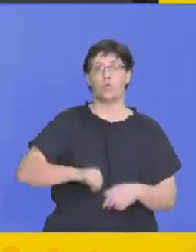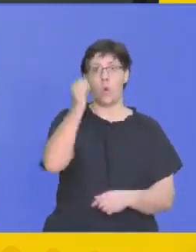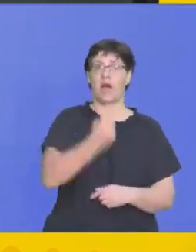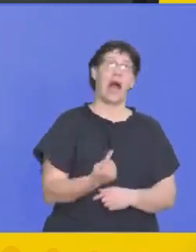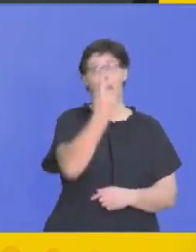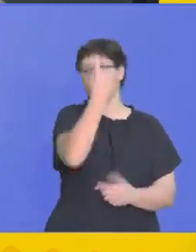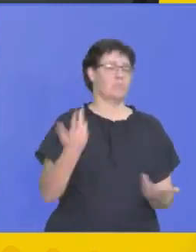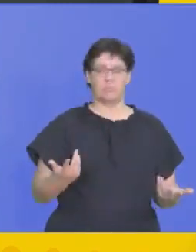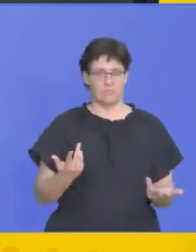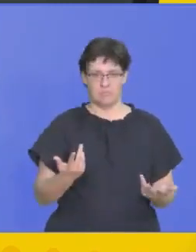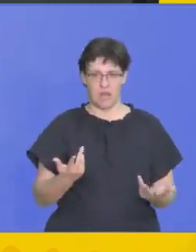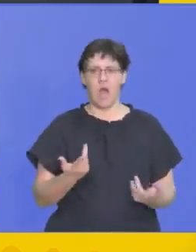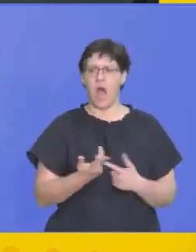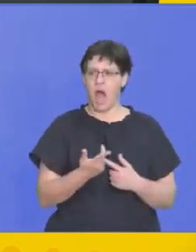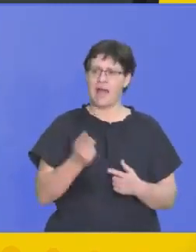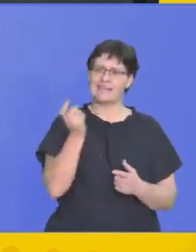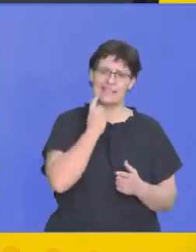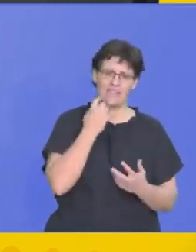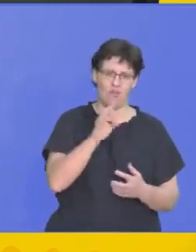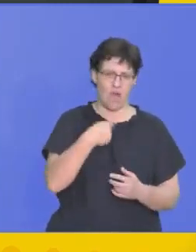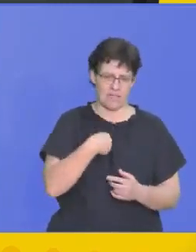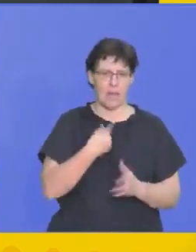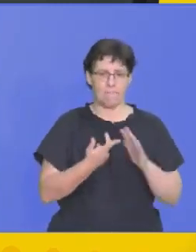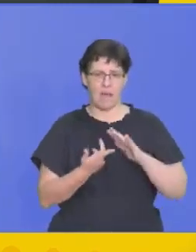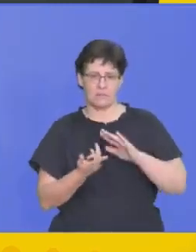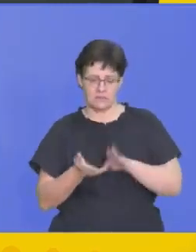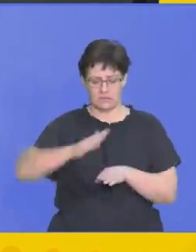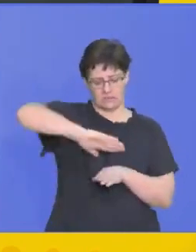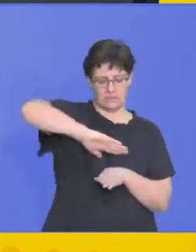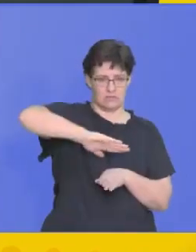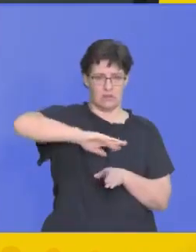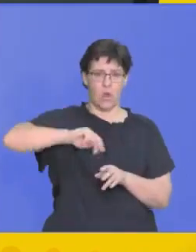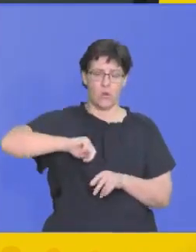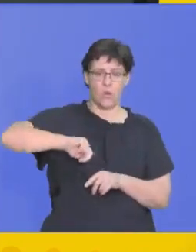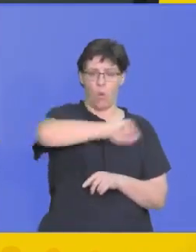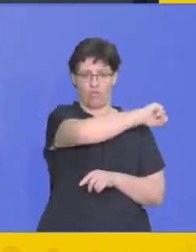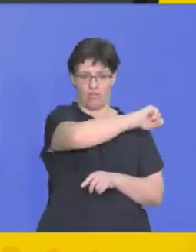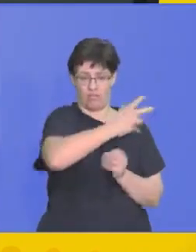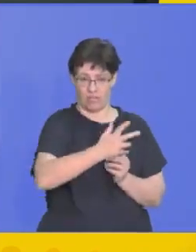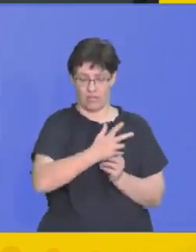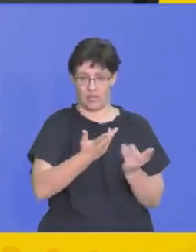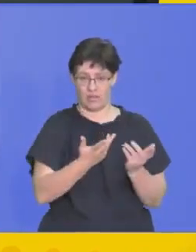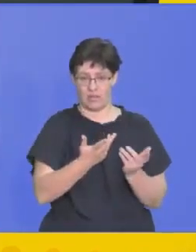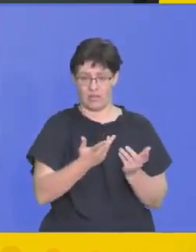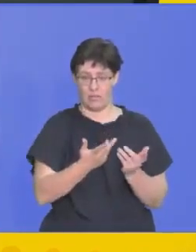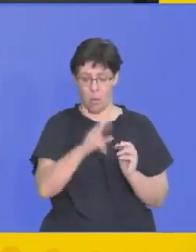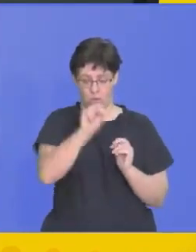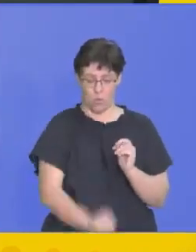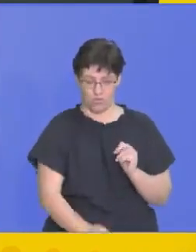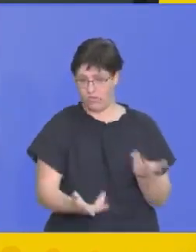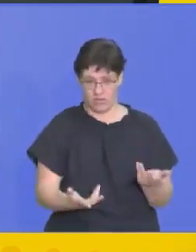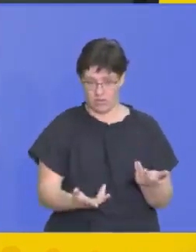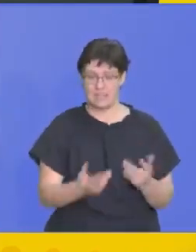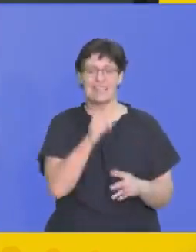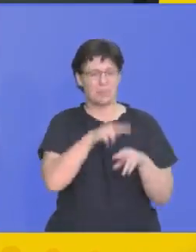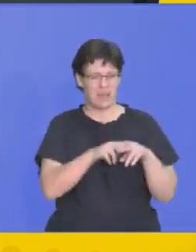We like that, it makes sense to us, but we could have turned the shopping centre around and then north is no longer